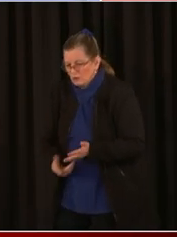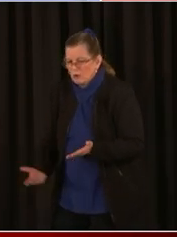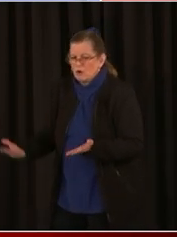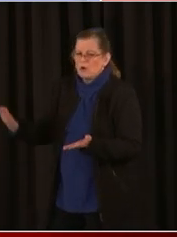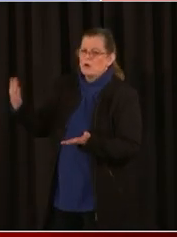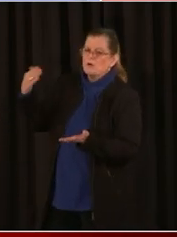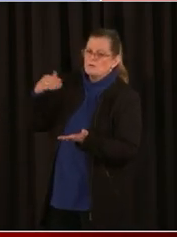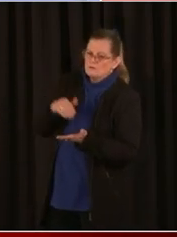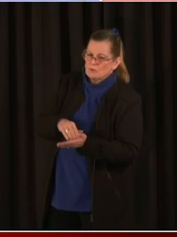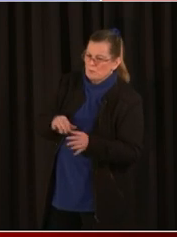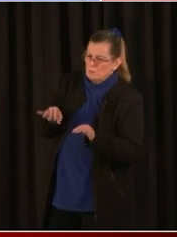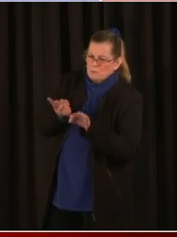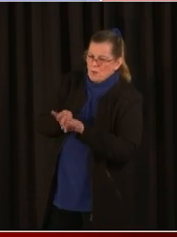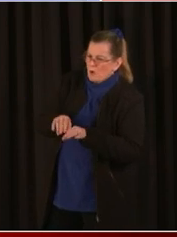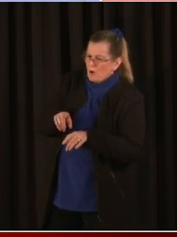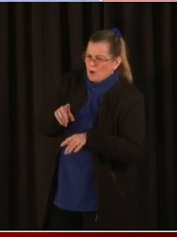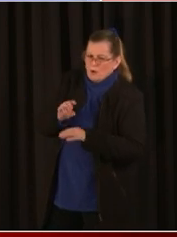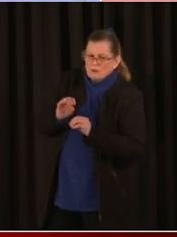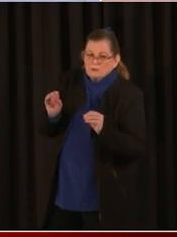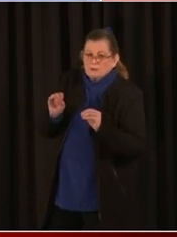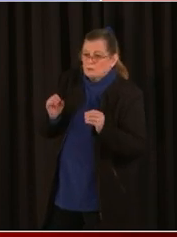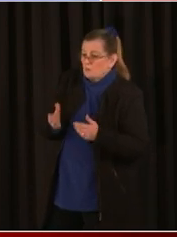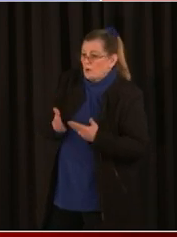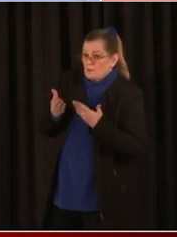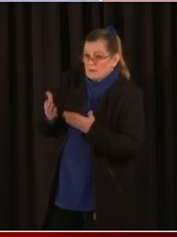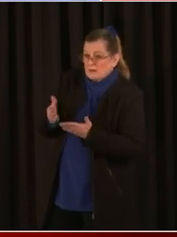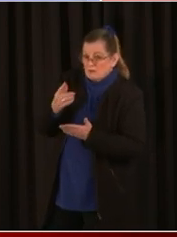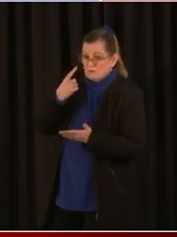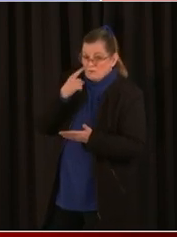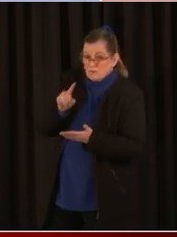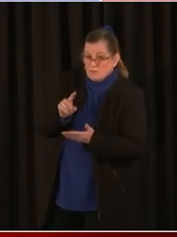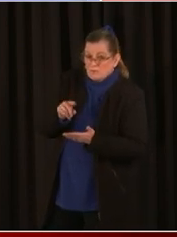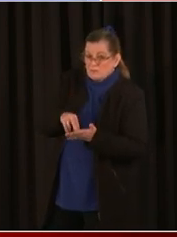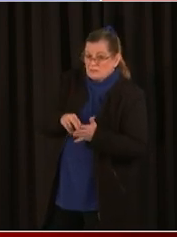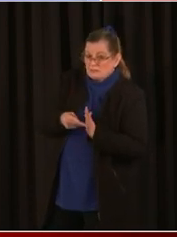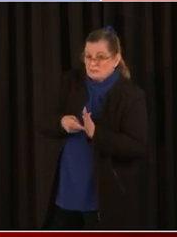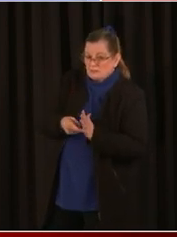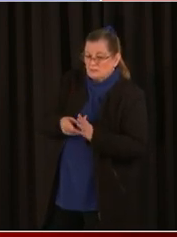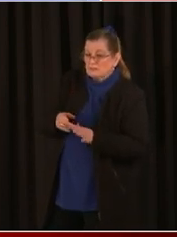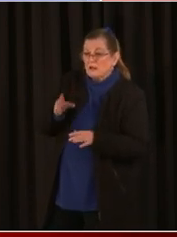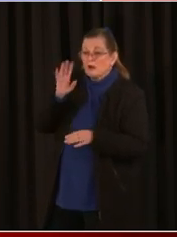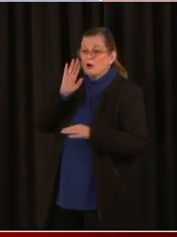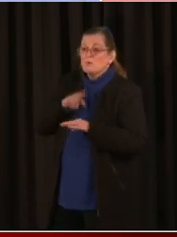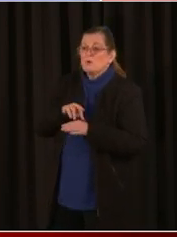look at it. But there's no recommendation that people intentionally